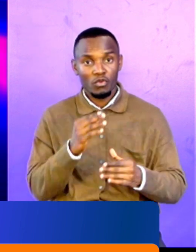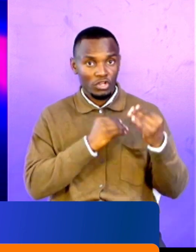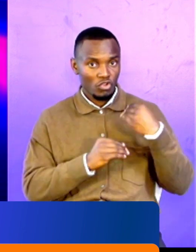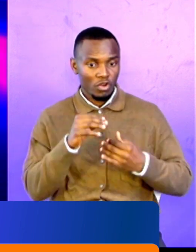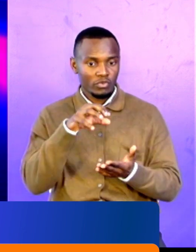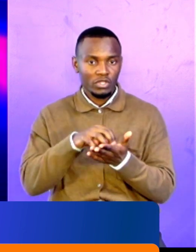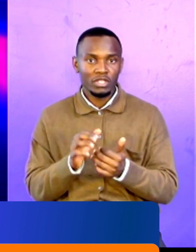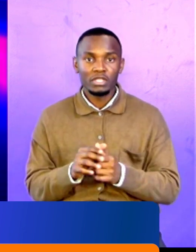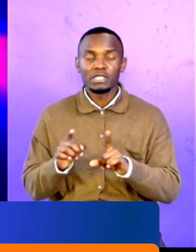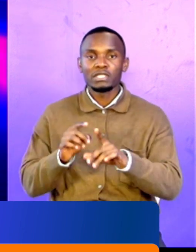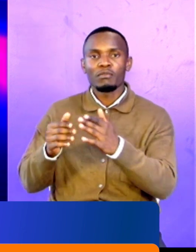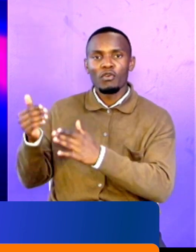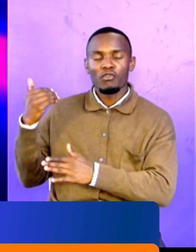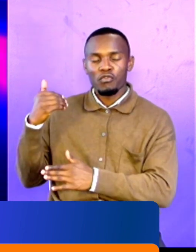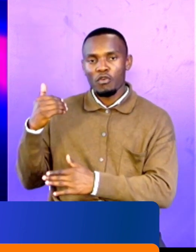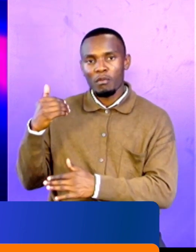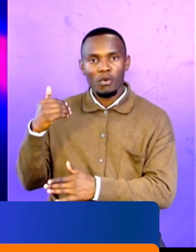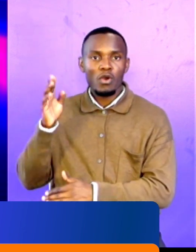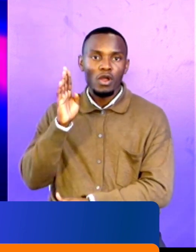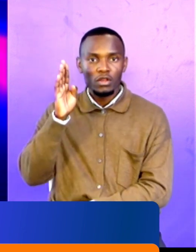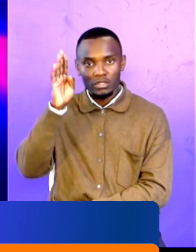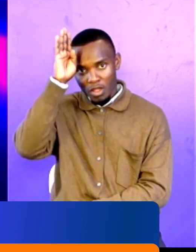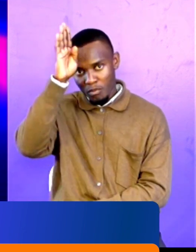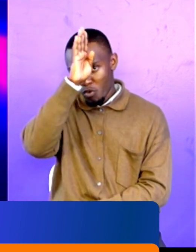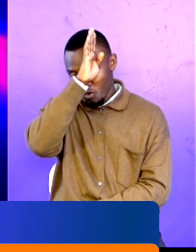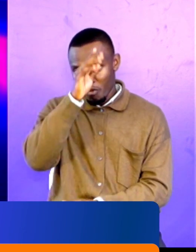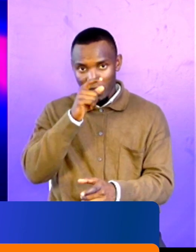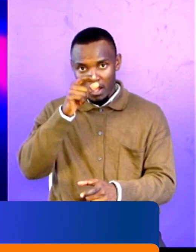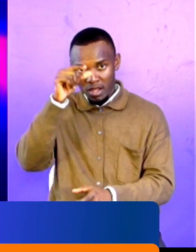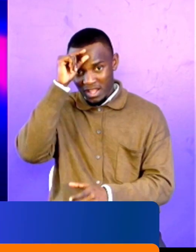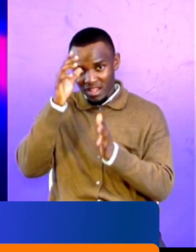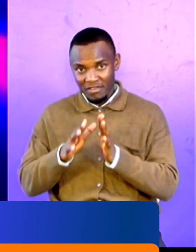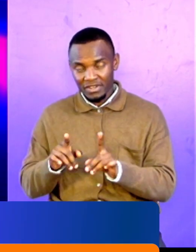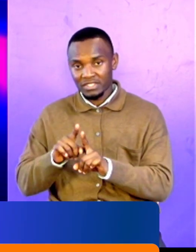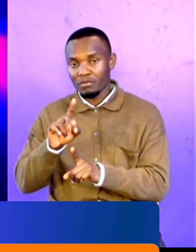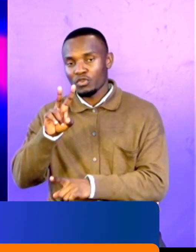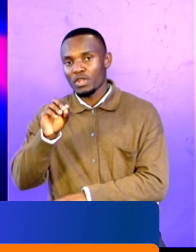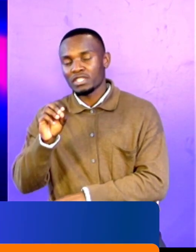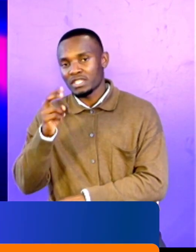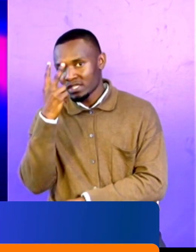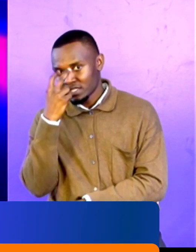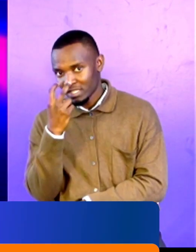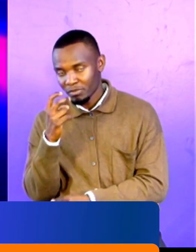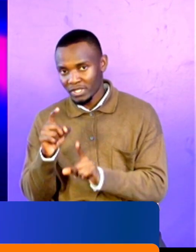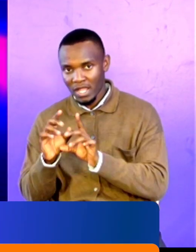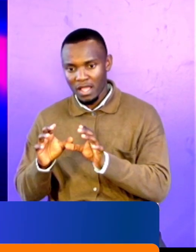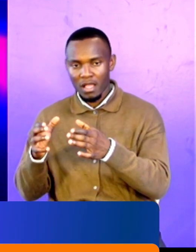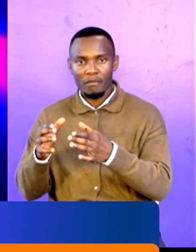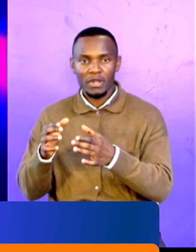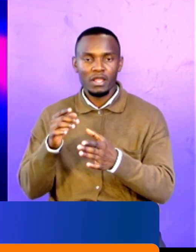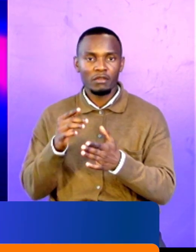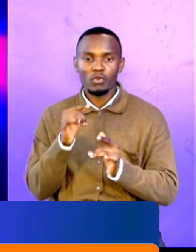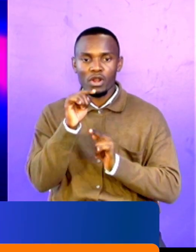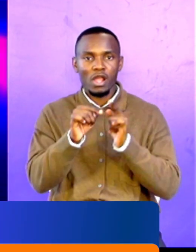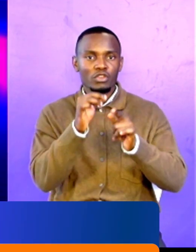Governor Wycliffe Wangamati, and 20 other suspects and entities have been charged with alleged